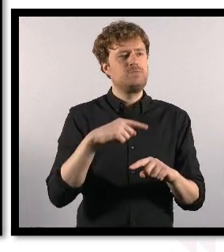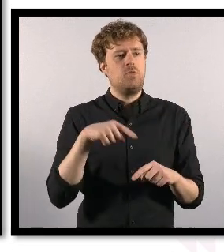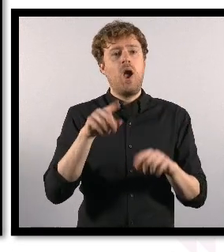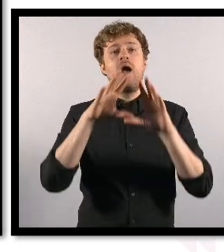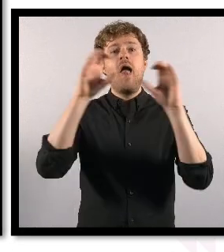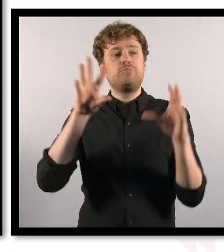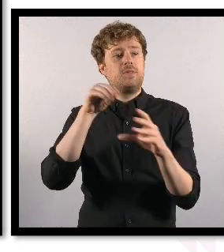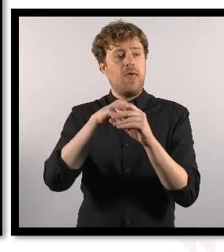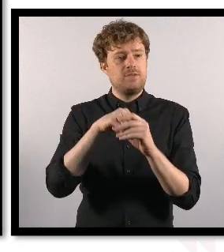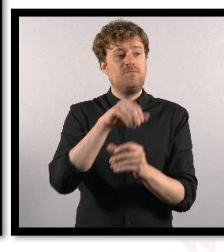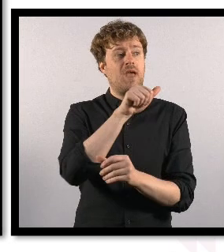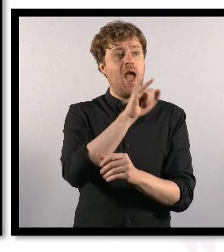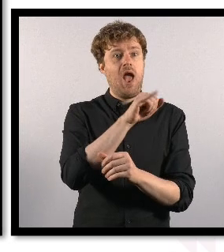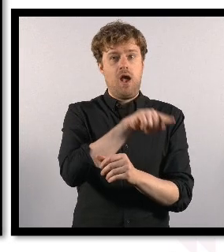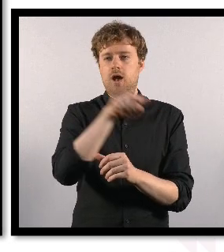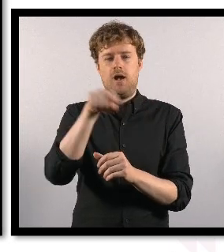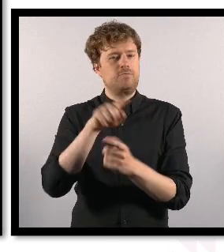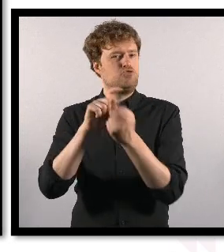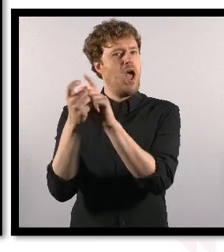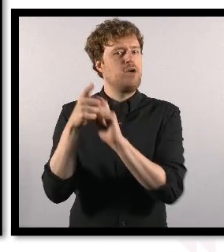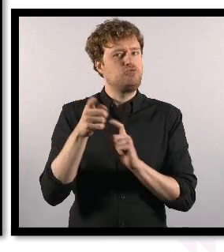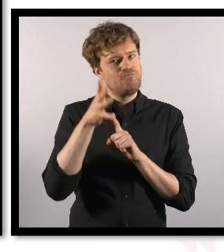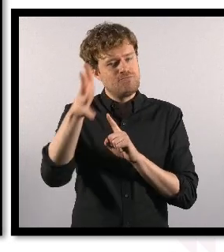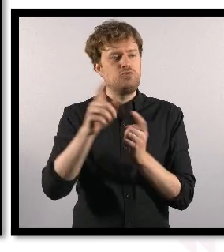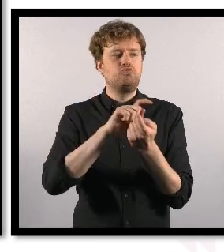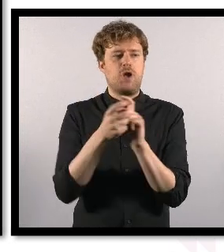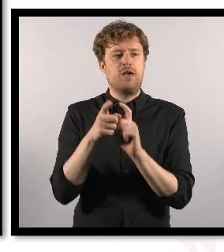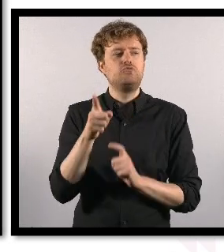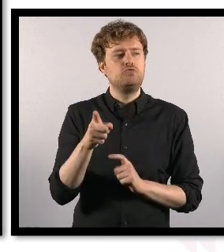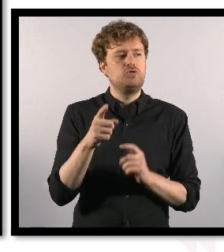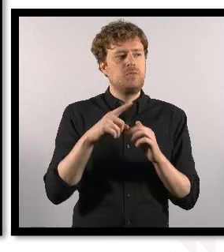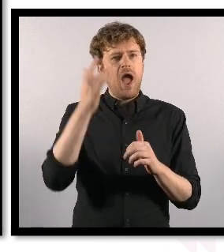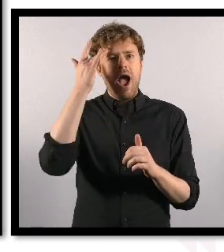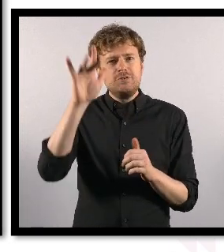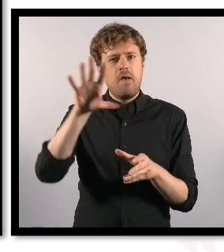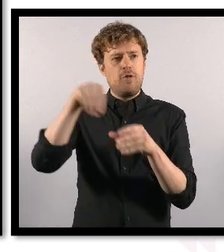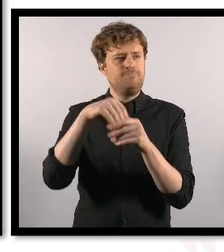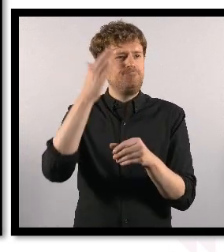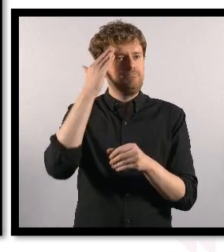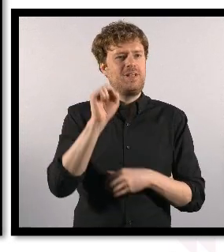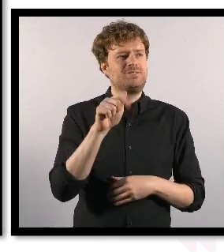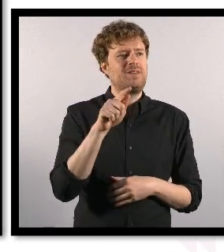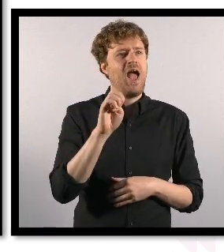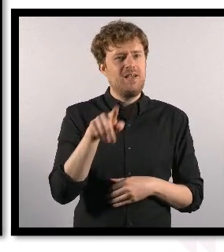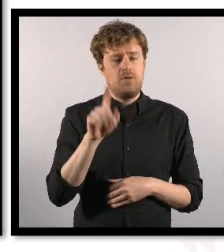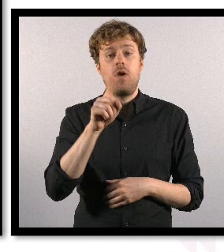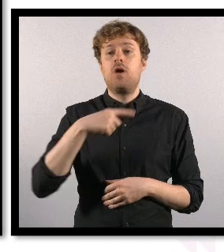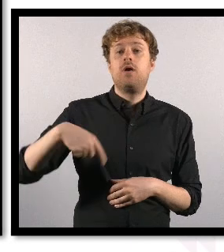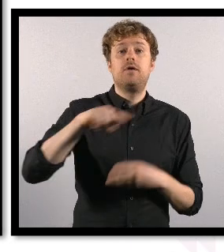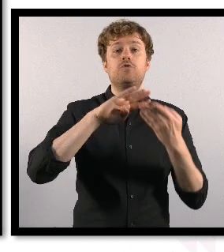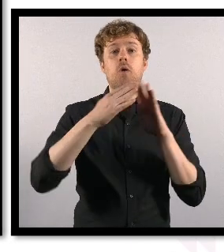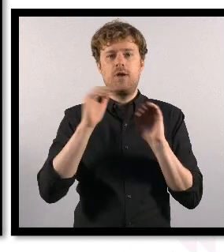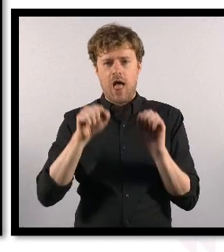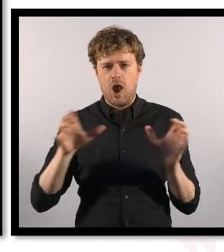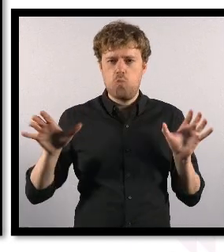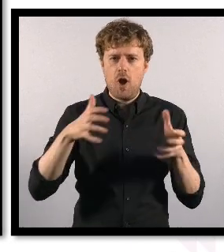on Kube. We've also got a live Red Hat demo this afternoon at 3:30 in the demo theater. And then, of course, do come see us at the Red Hat booth. Thank you very